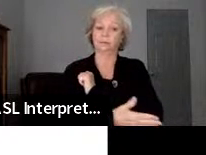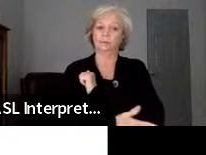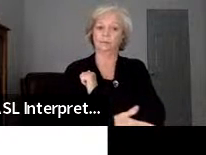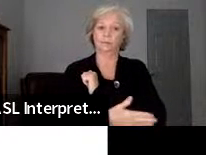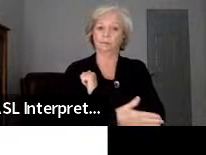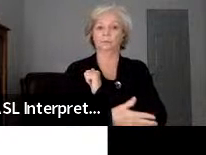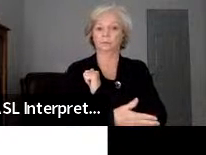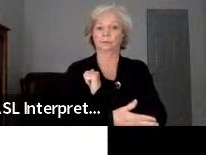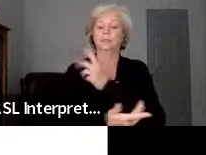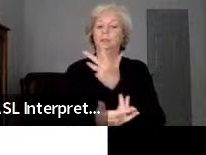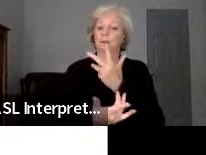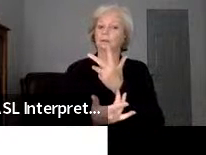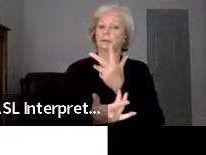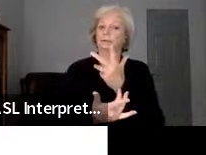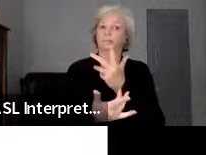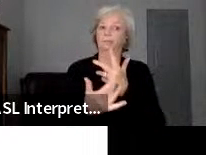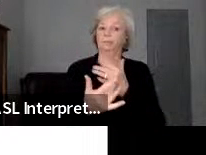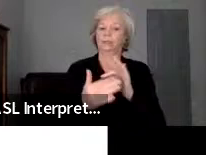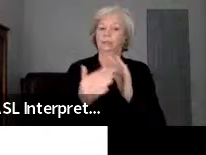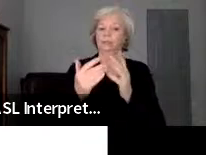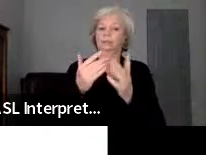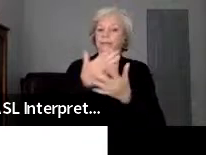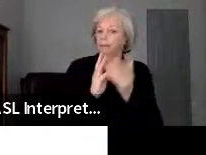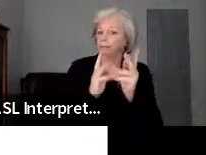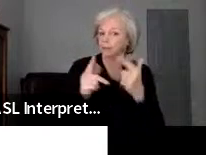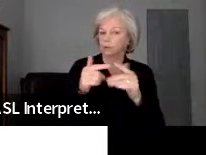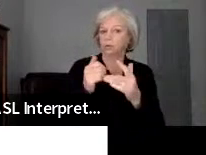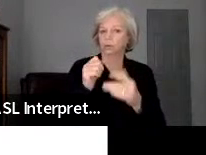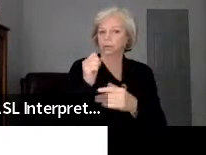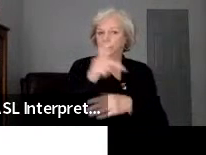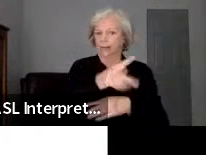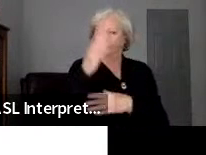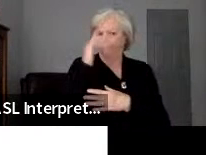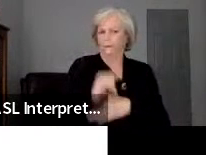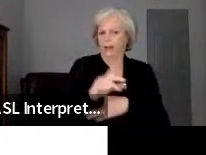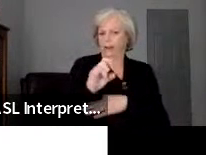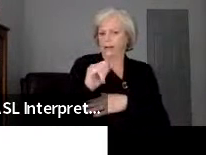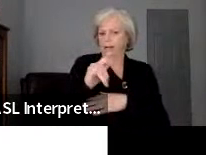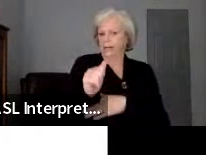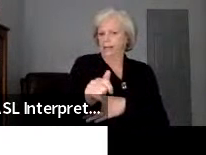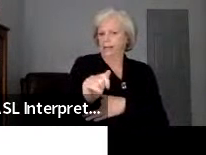folks are asking, how come the data looks like this way? Over